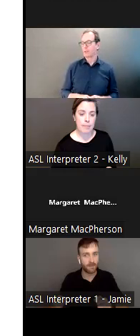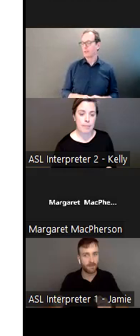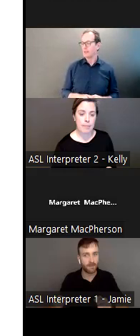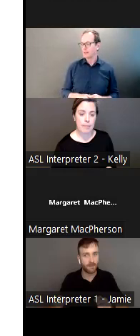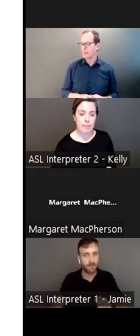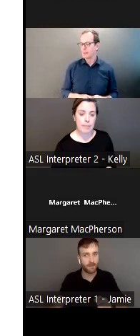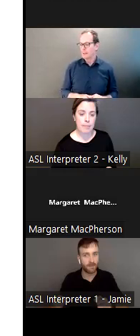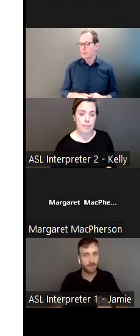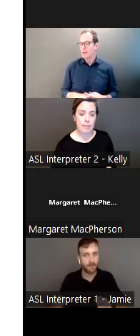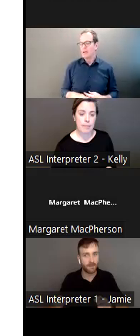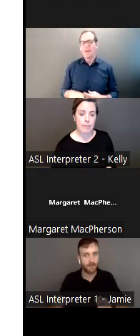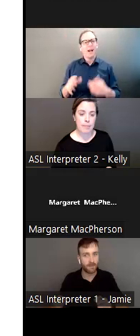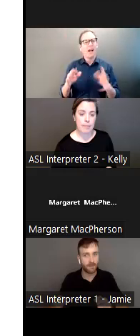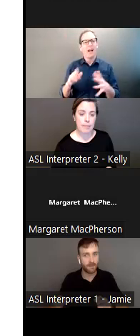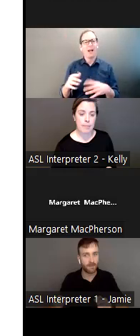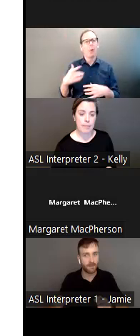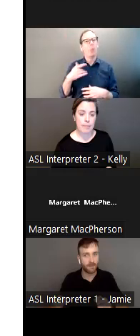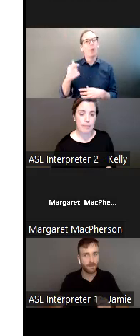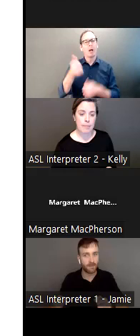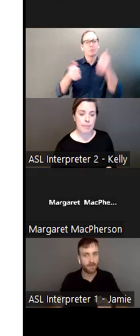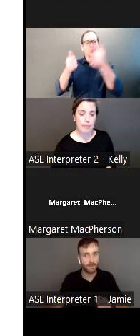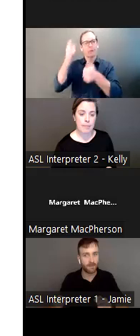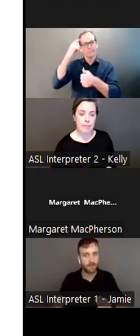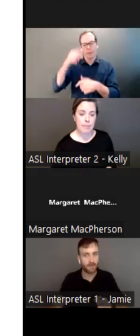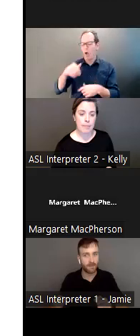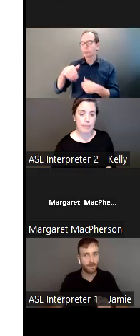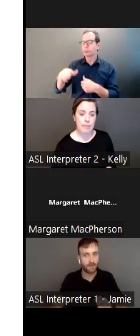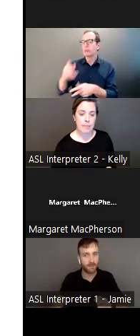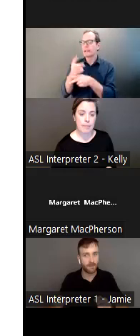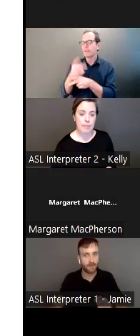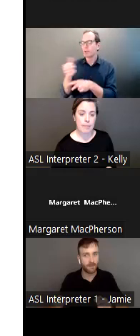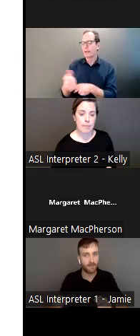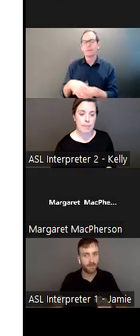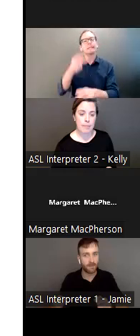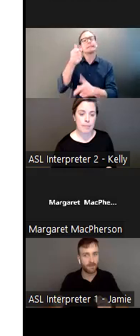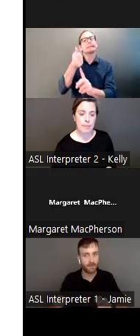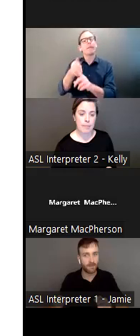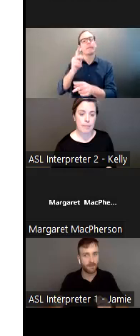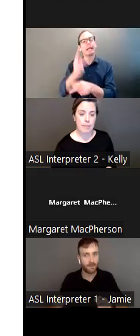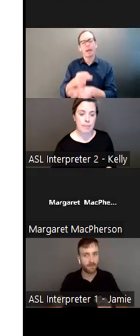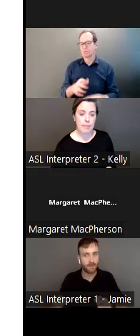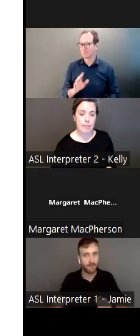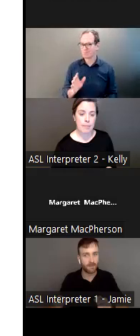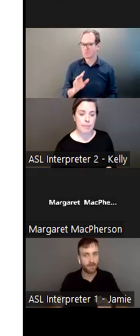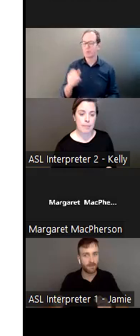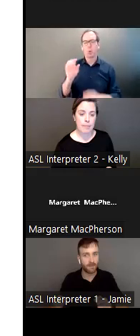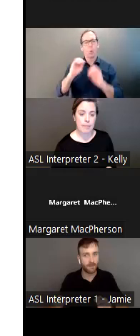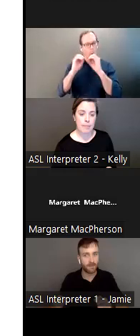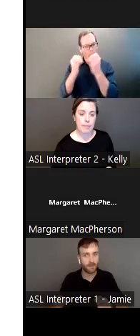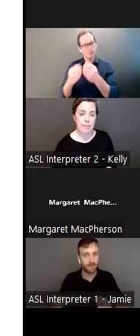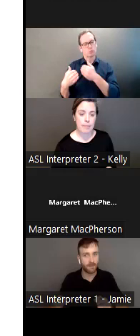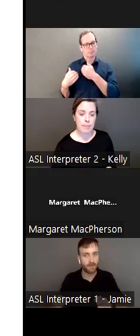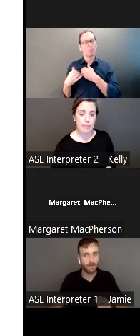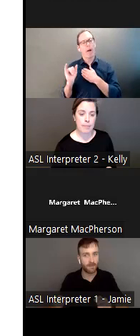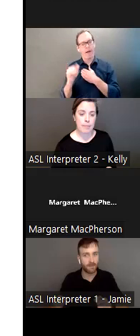that we just tell people to care for themselves, because we don't think that really reflects the organization's responsibility